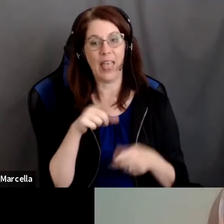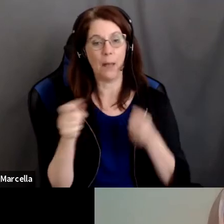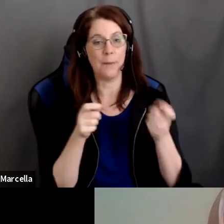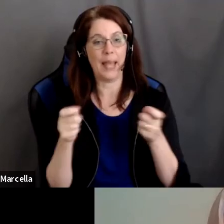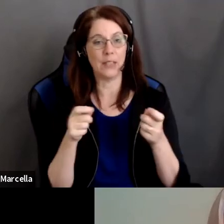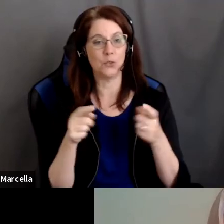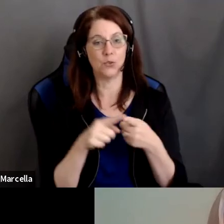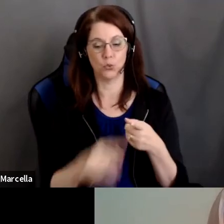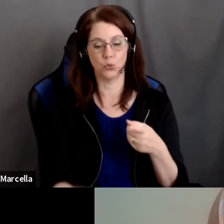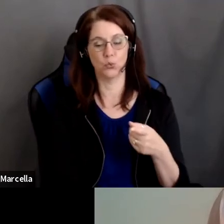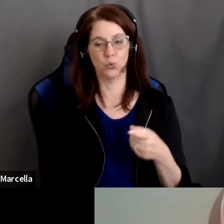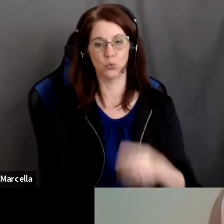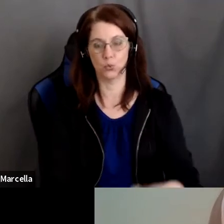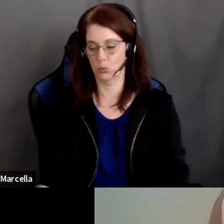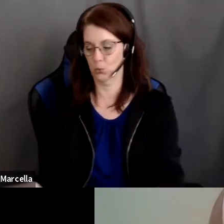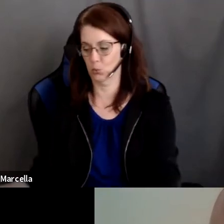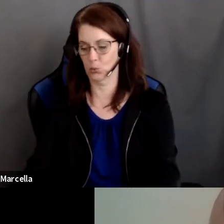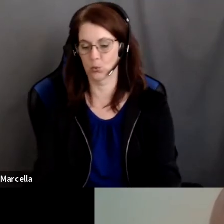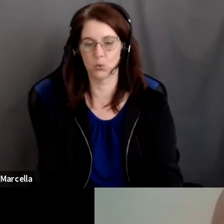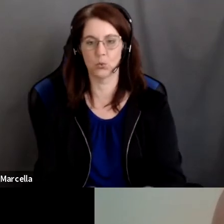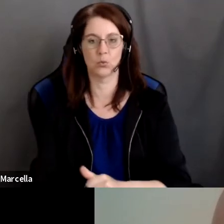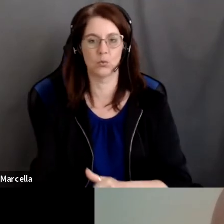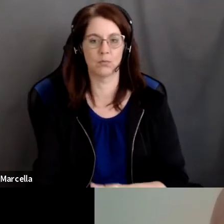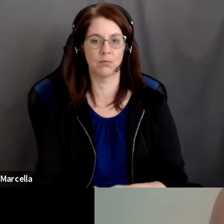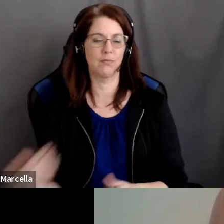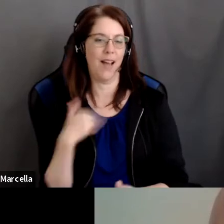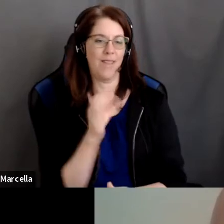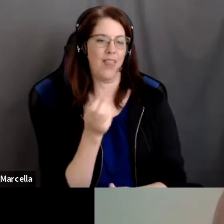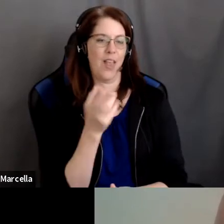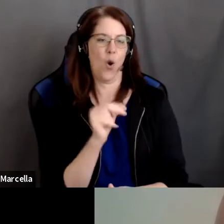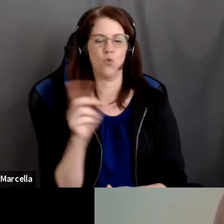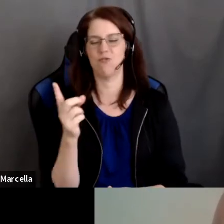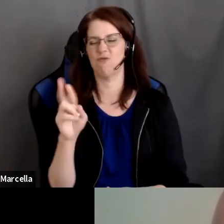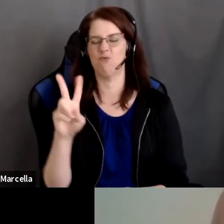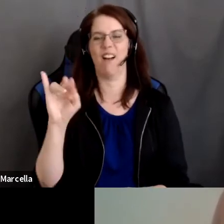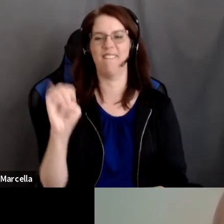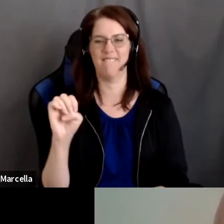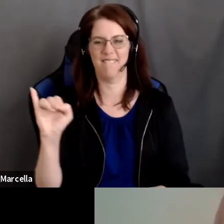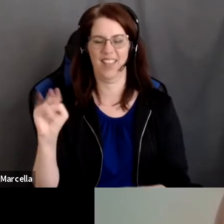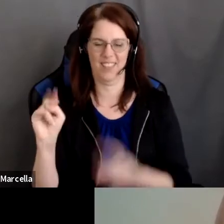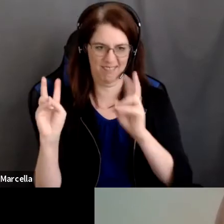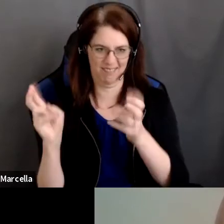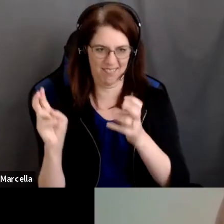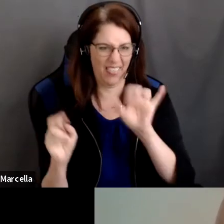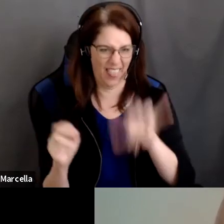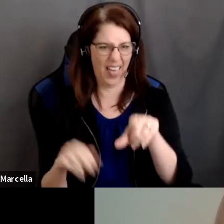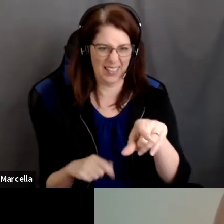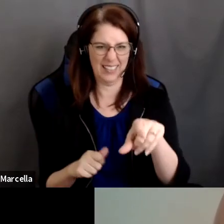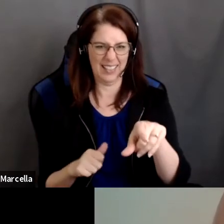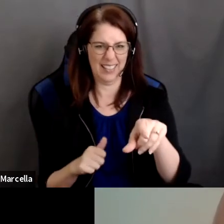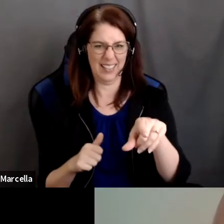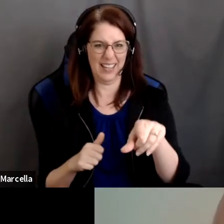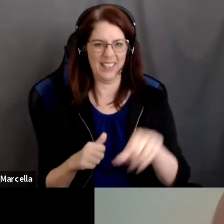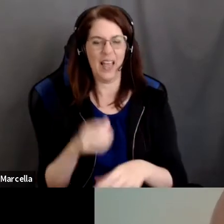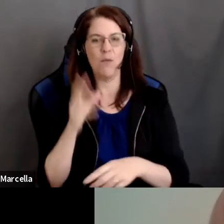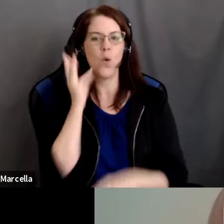to have their own drive-ins. So this is what that was. They would pass glasses